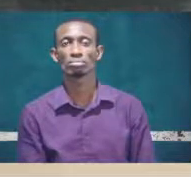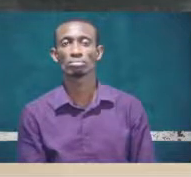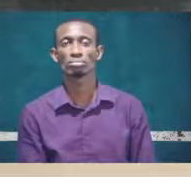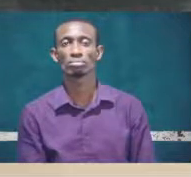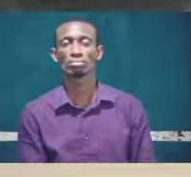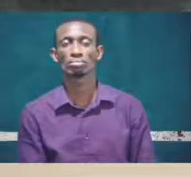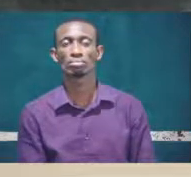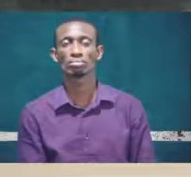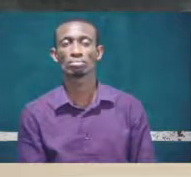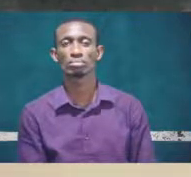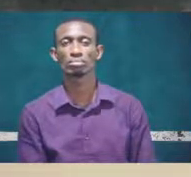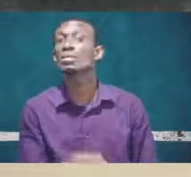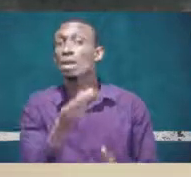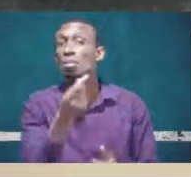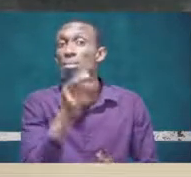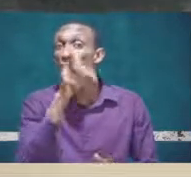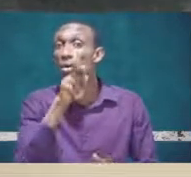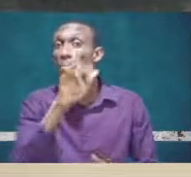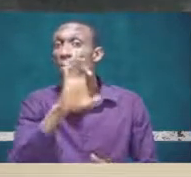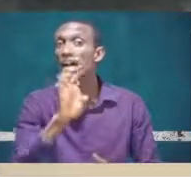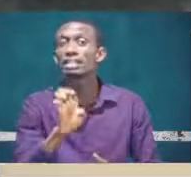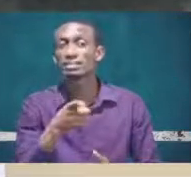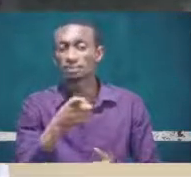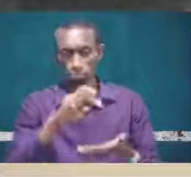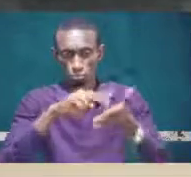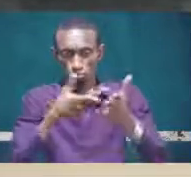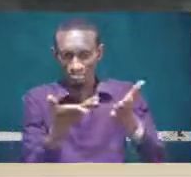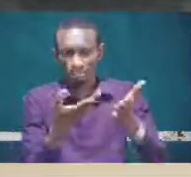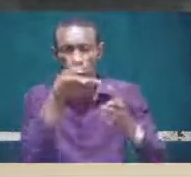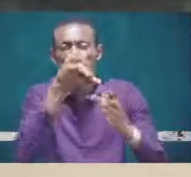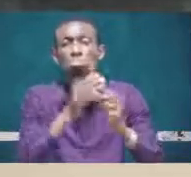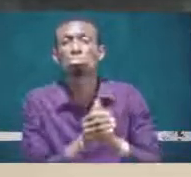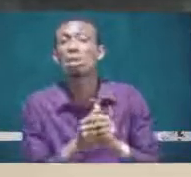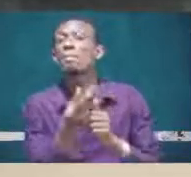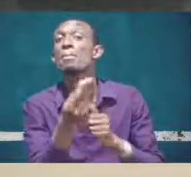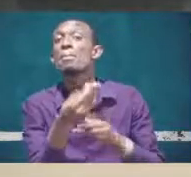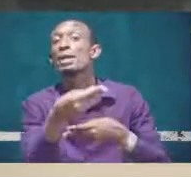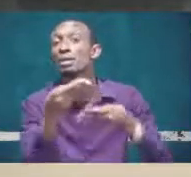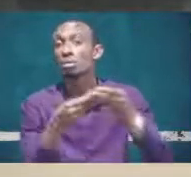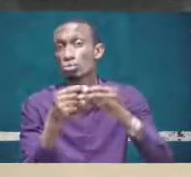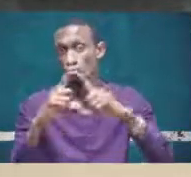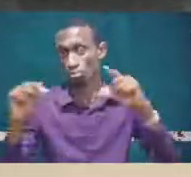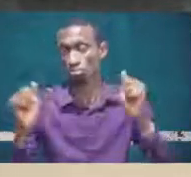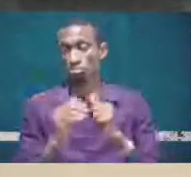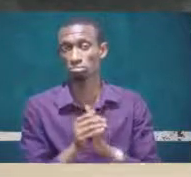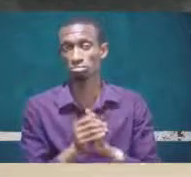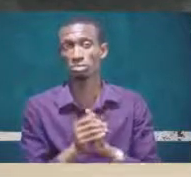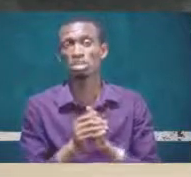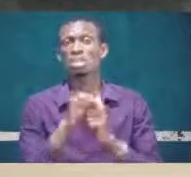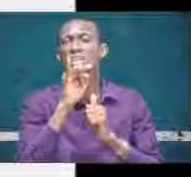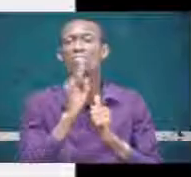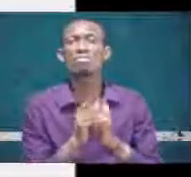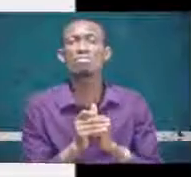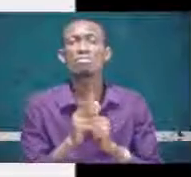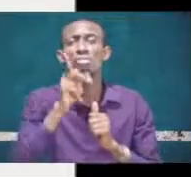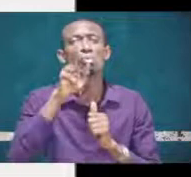terms. In monetary terms. Now, money acts as, since prices are expressed in monetary